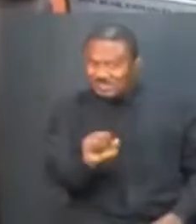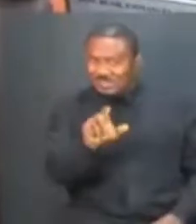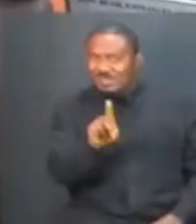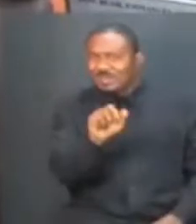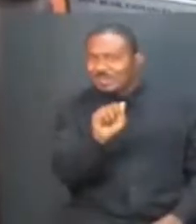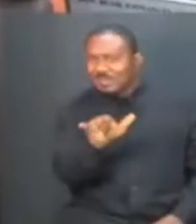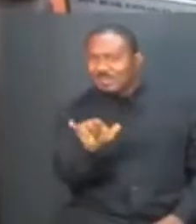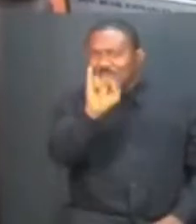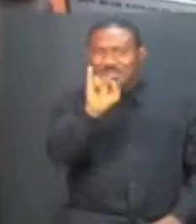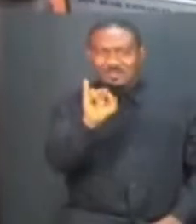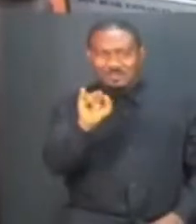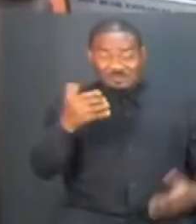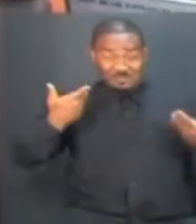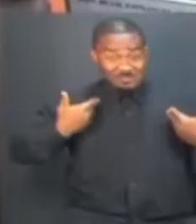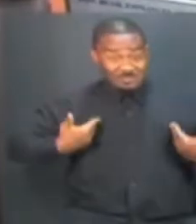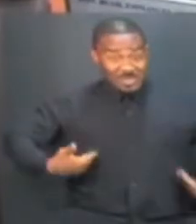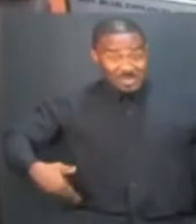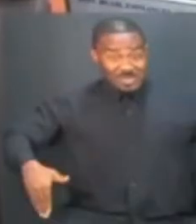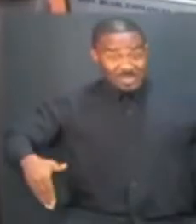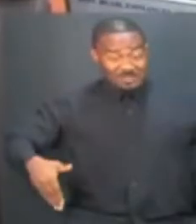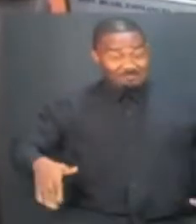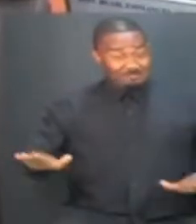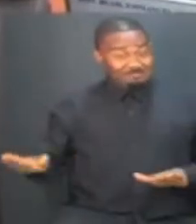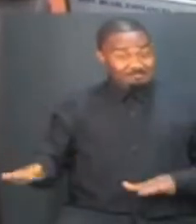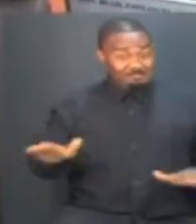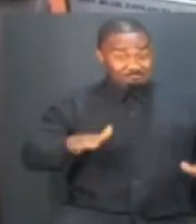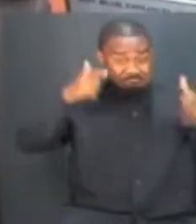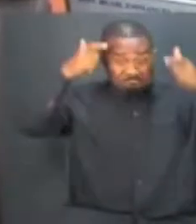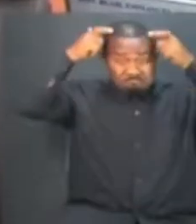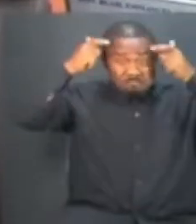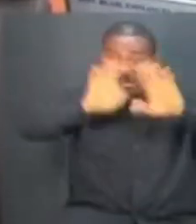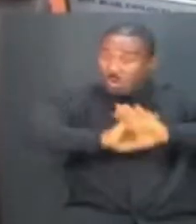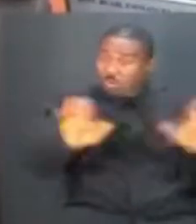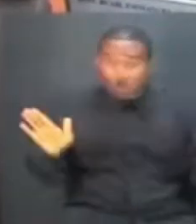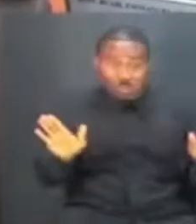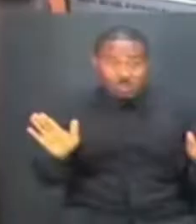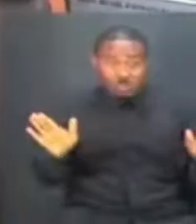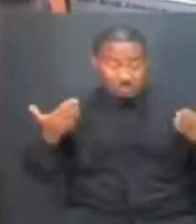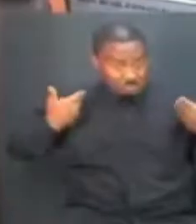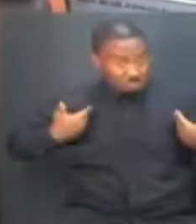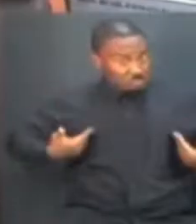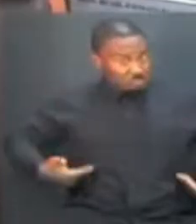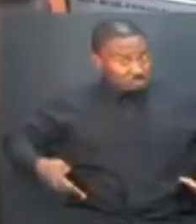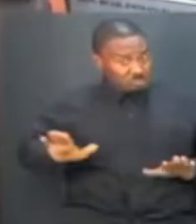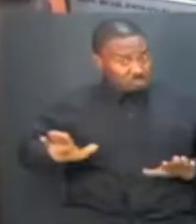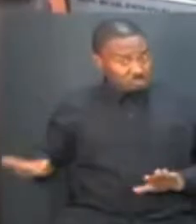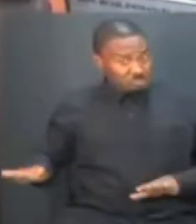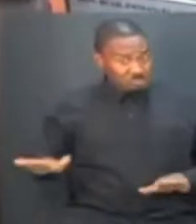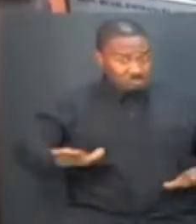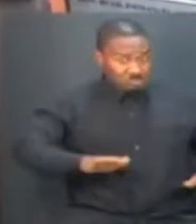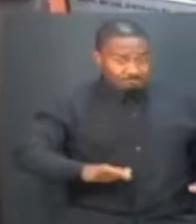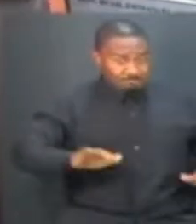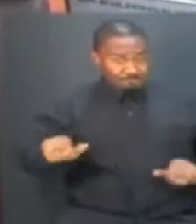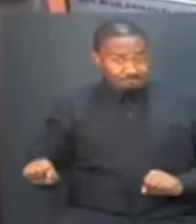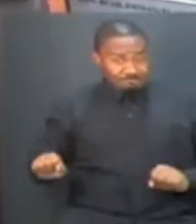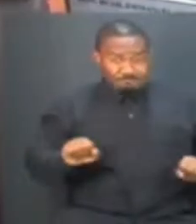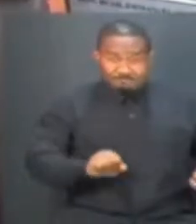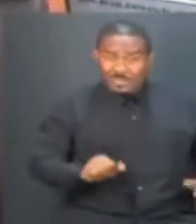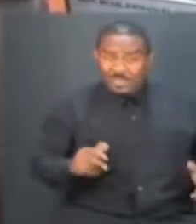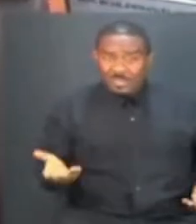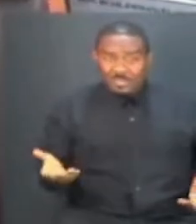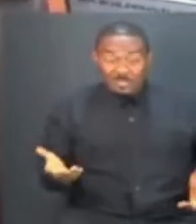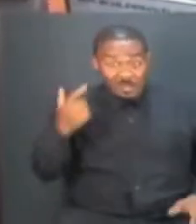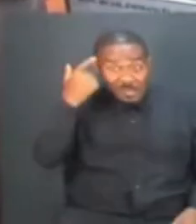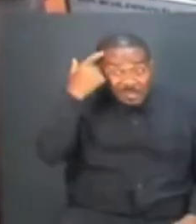smoke. Please, this is how we wear smoke. Oh, are you saying smoke